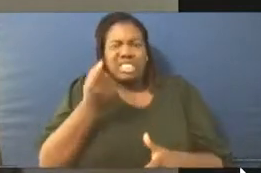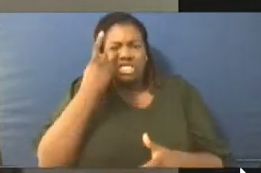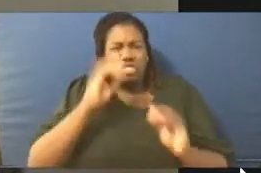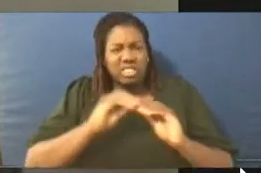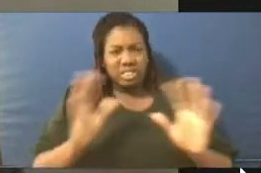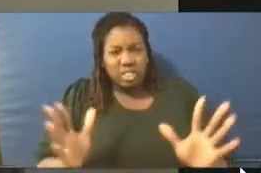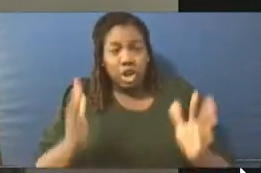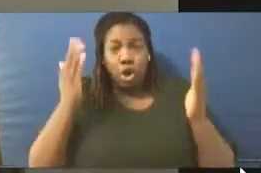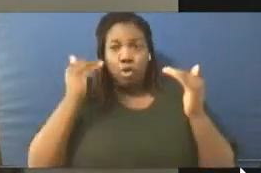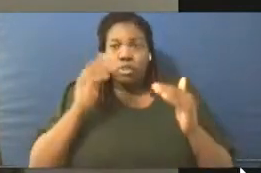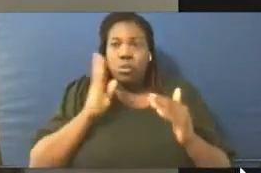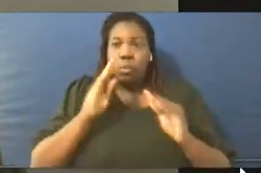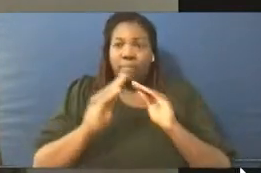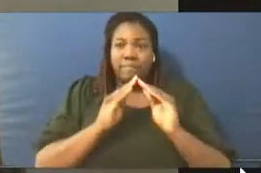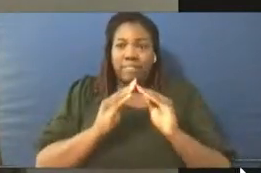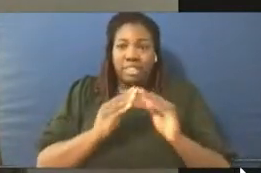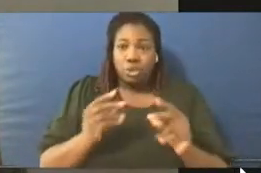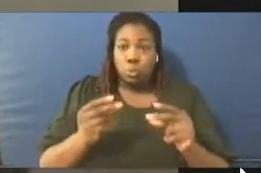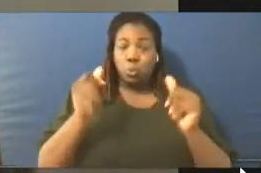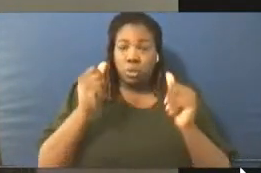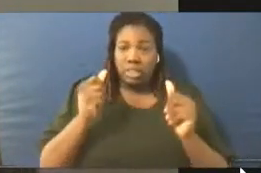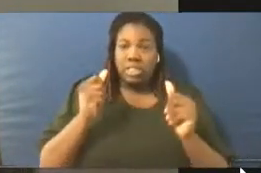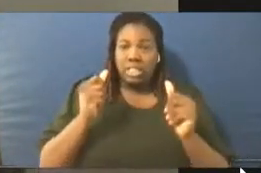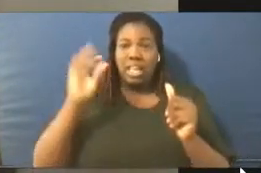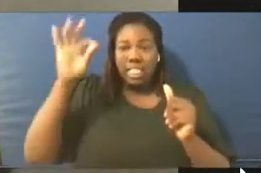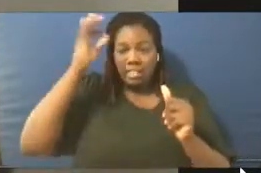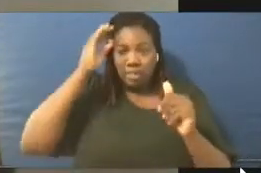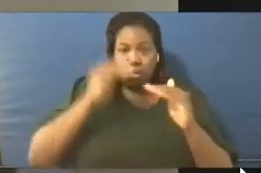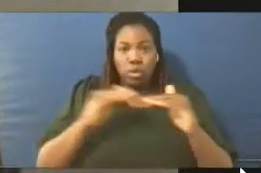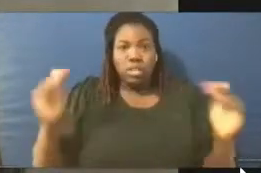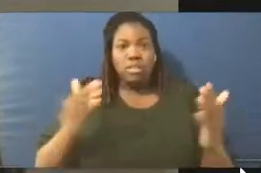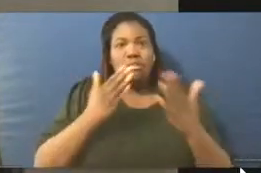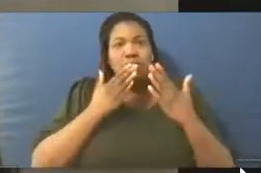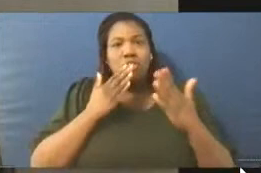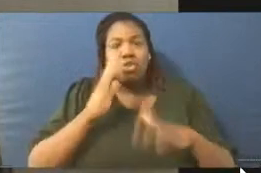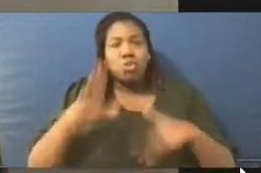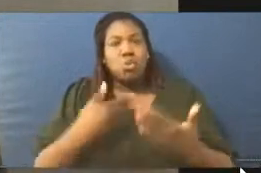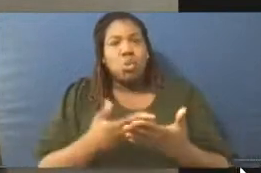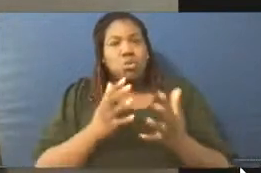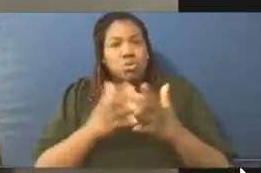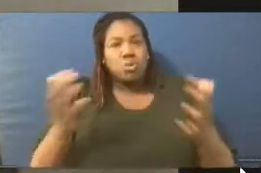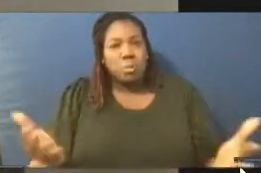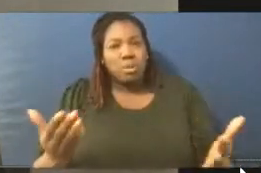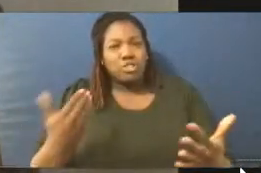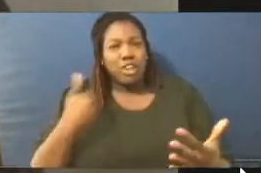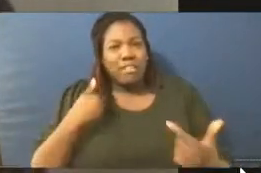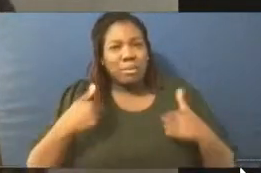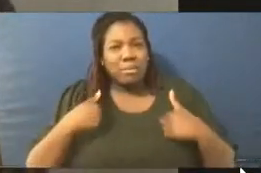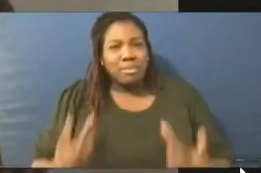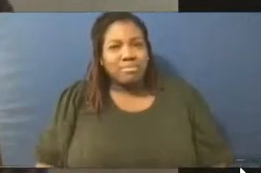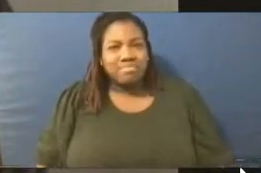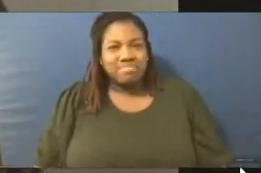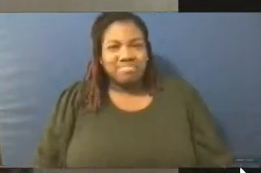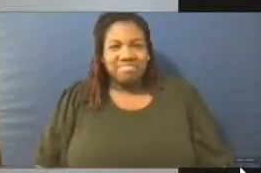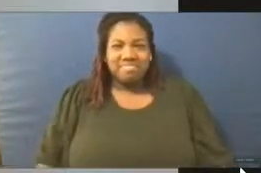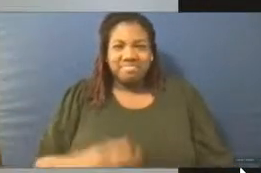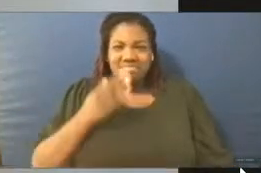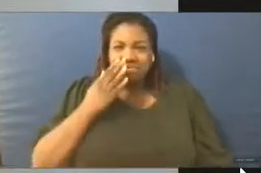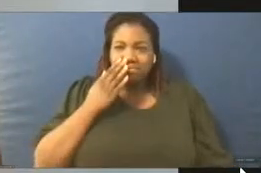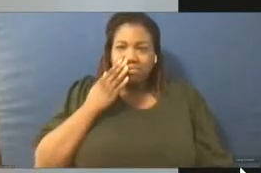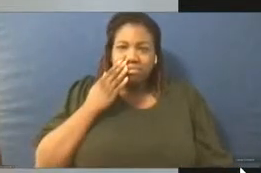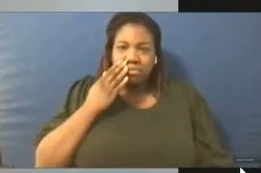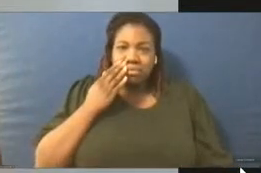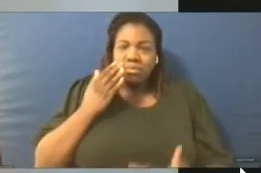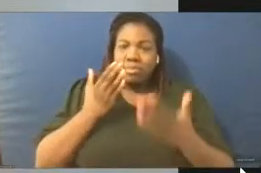this data issue quickly at the federal level. Thank you all so much for having me. Thank you,